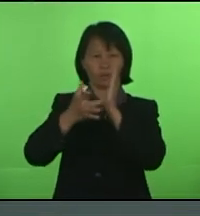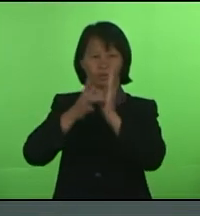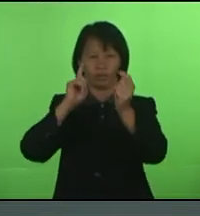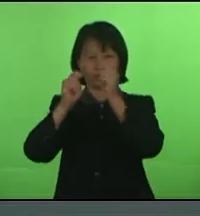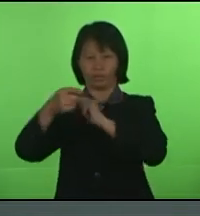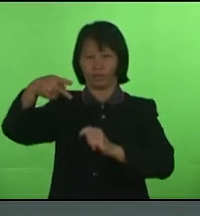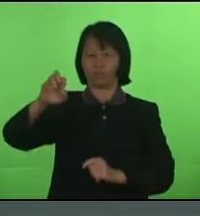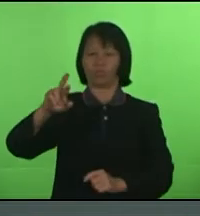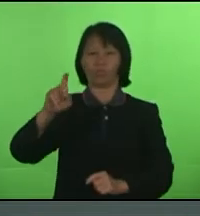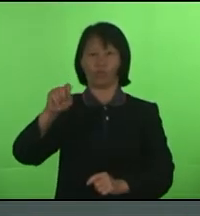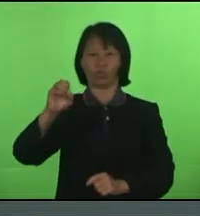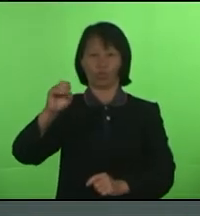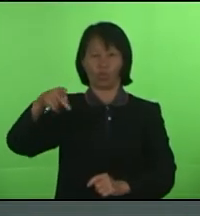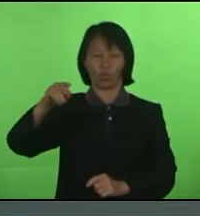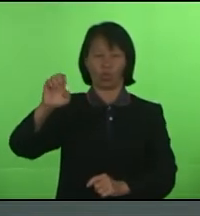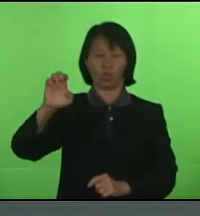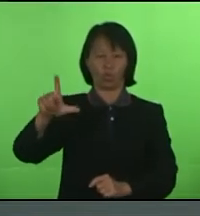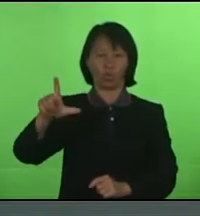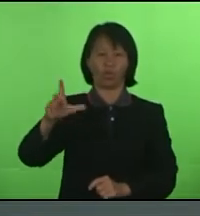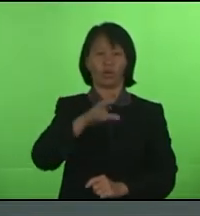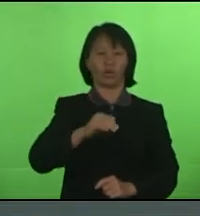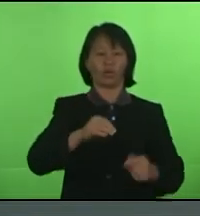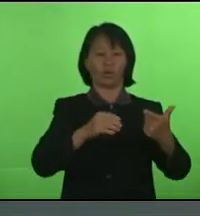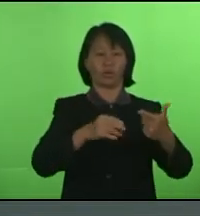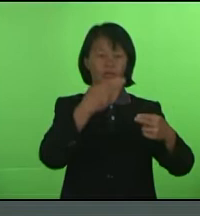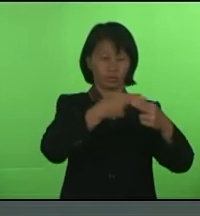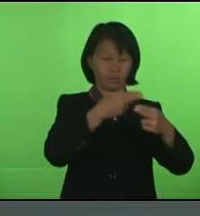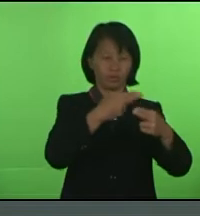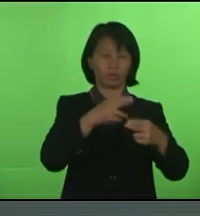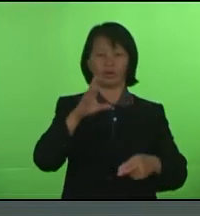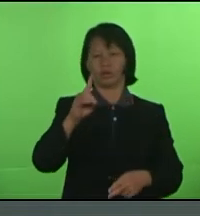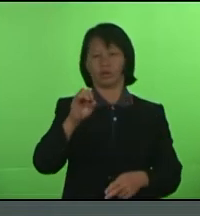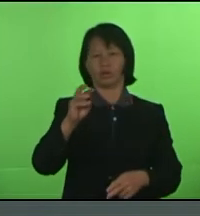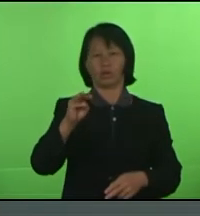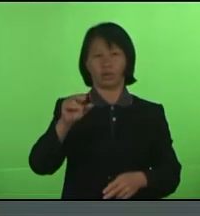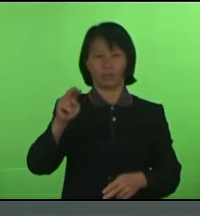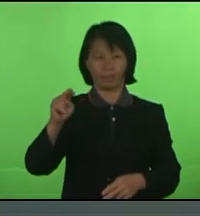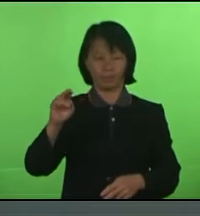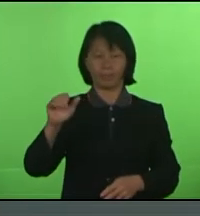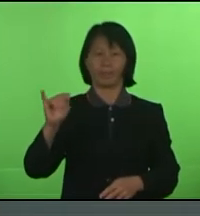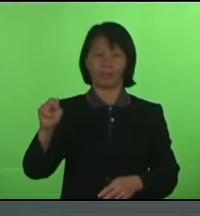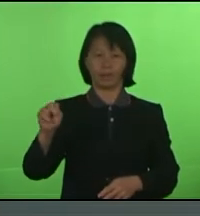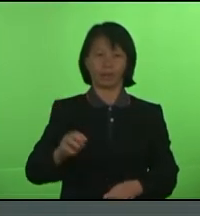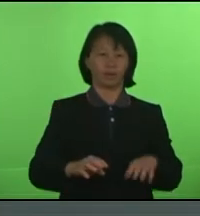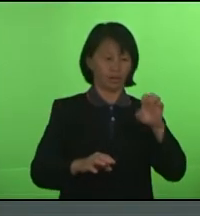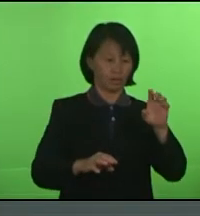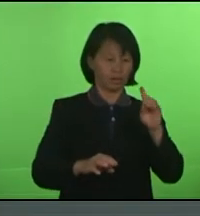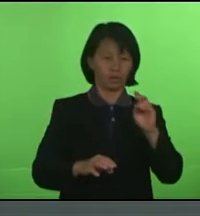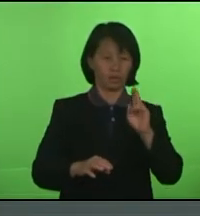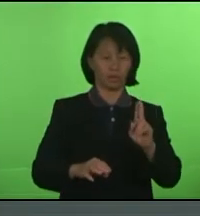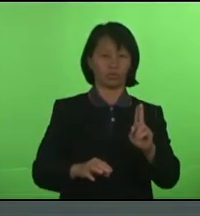hypertext transfer protocol. This refers to the server location. This is the name of the domain. OUM is the